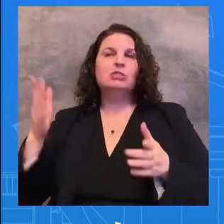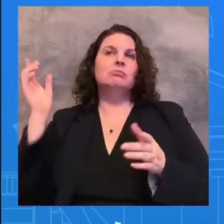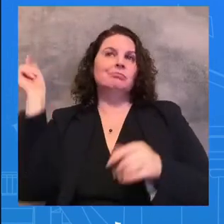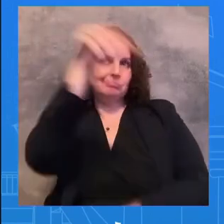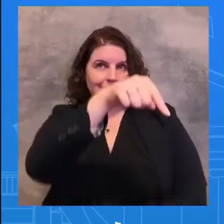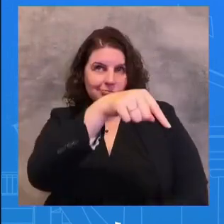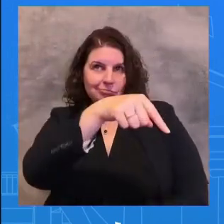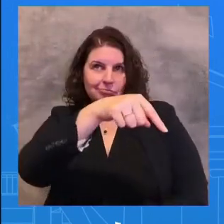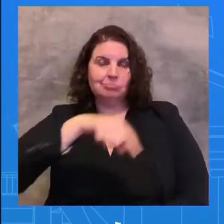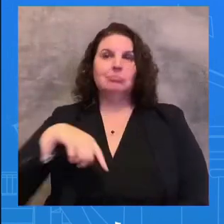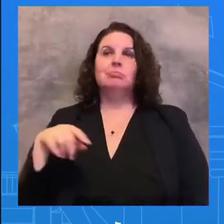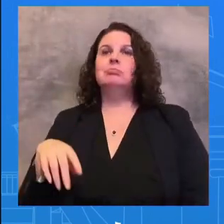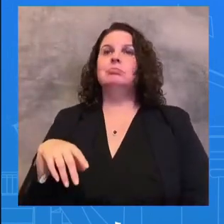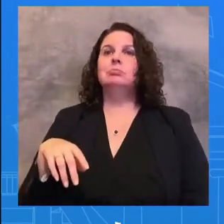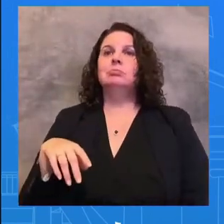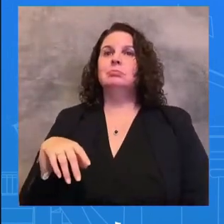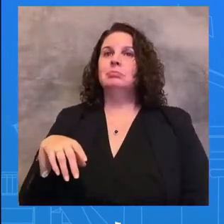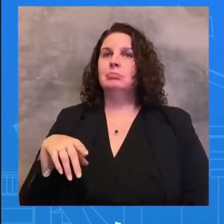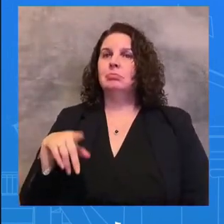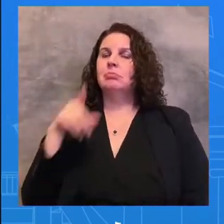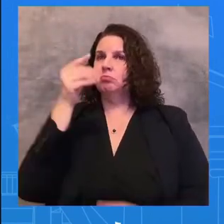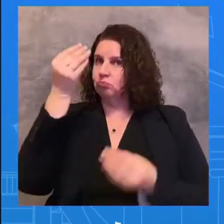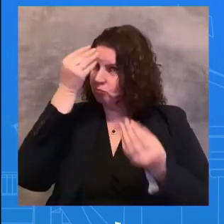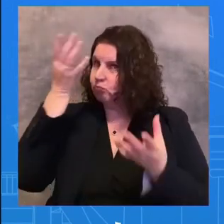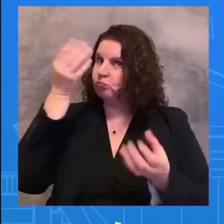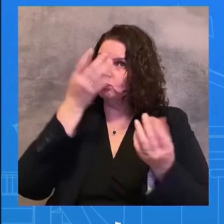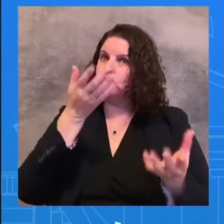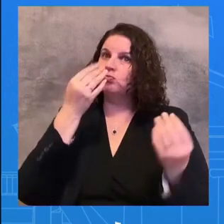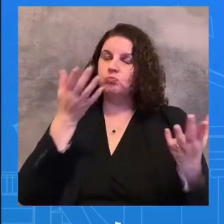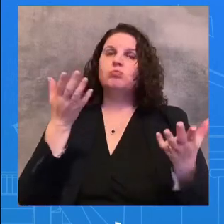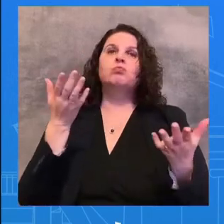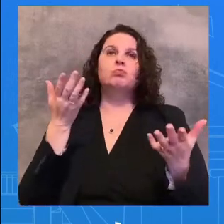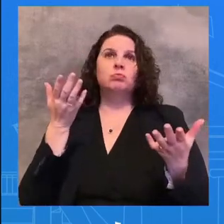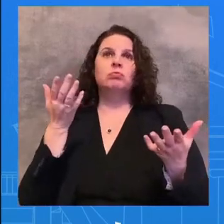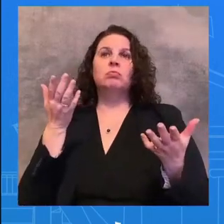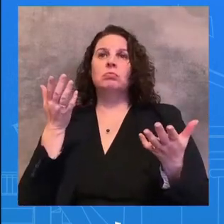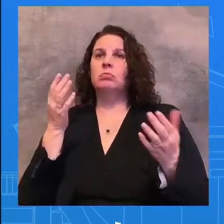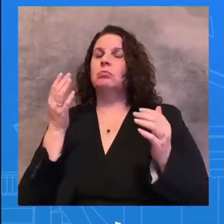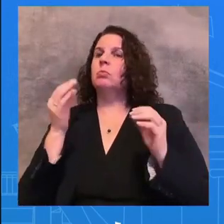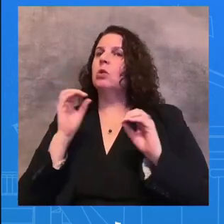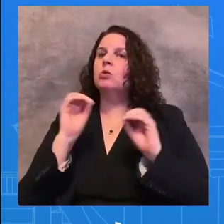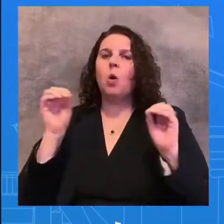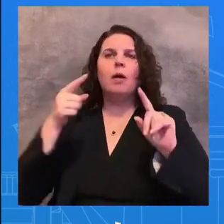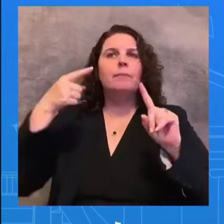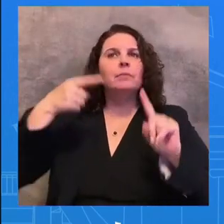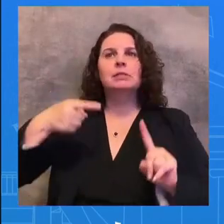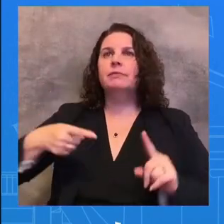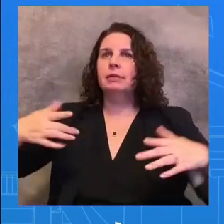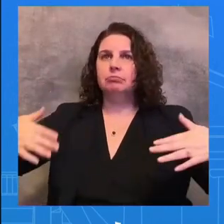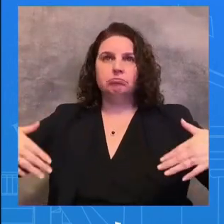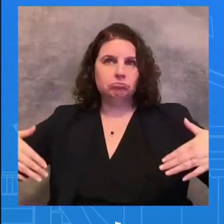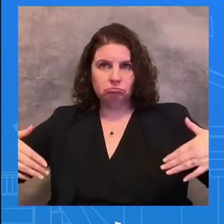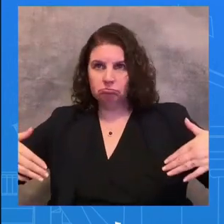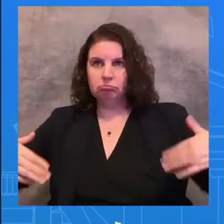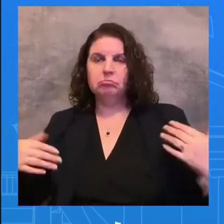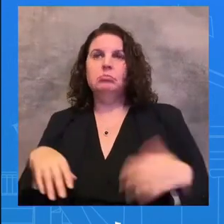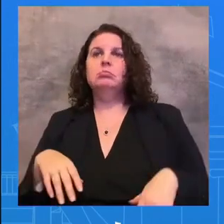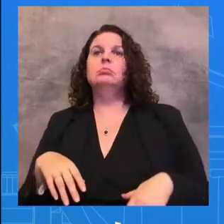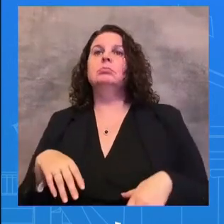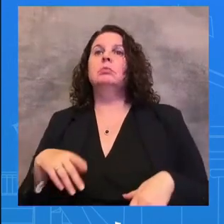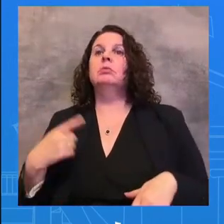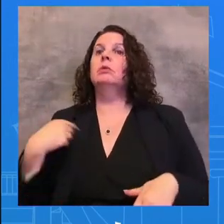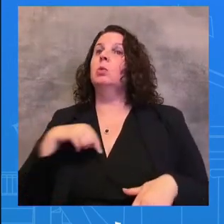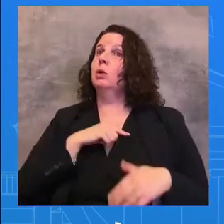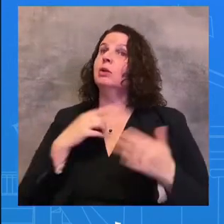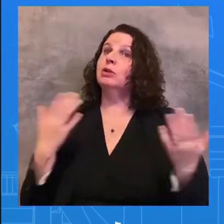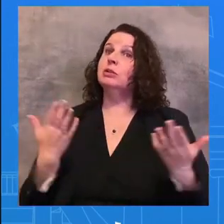anything to read out on specific calls, but we are here to help. As we have done over the past 3 years when these types of